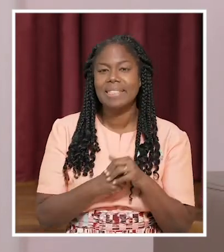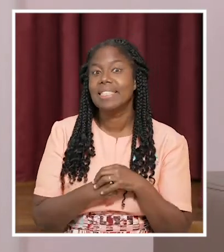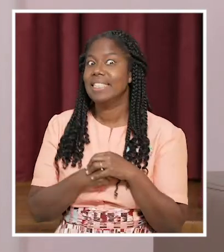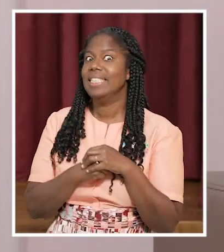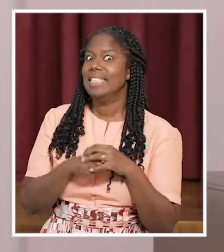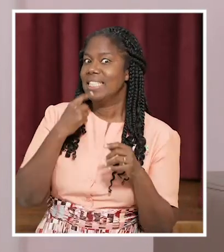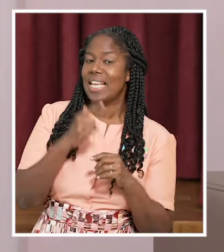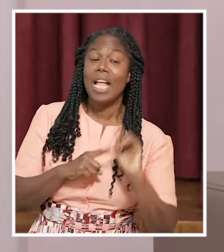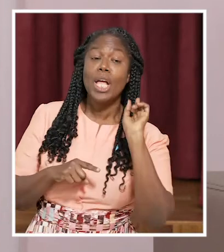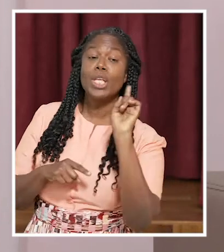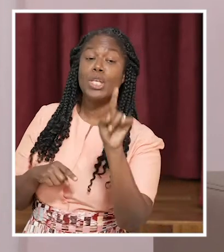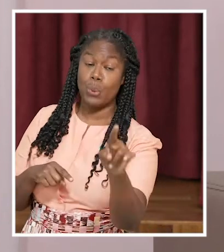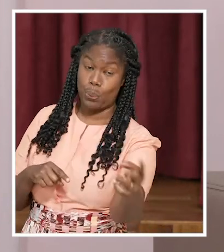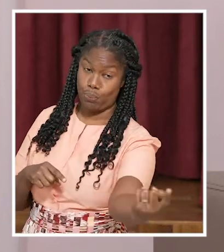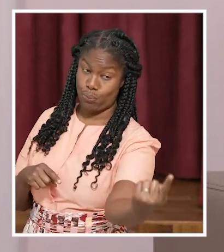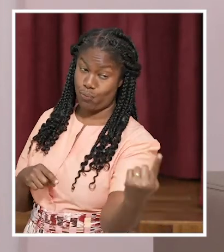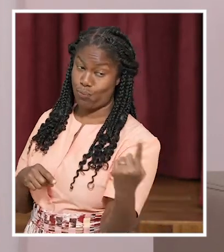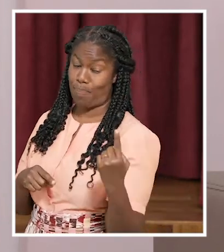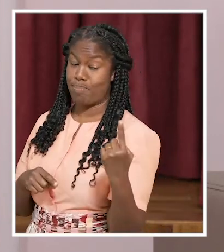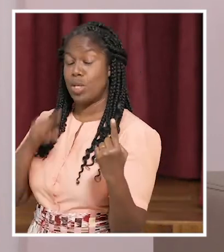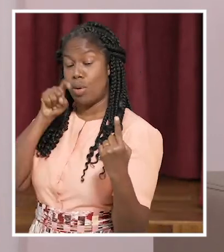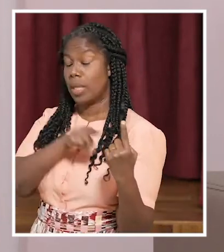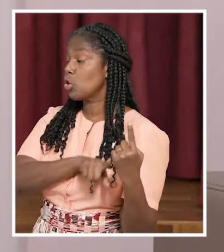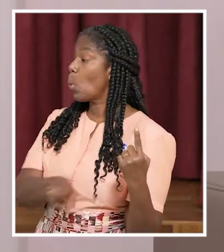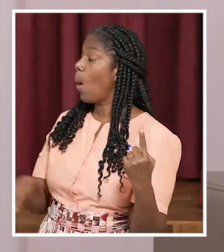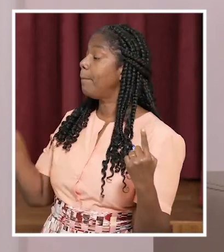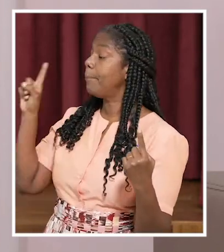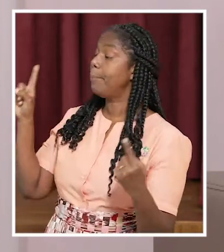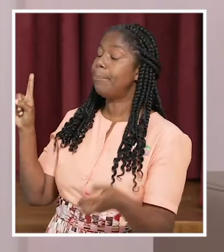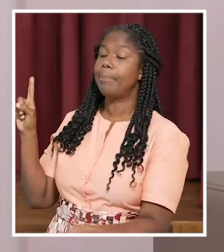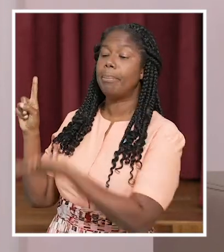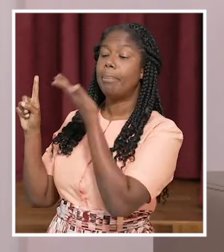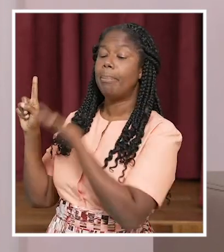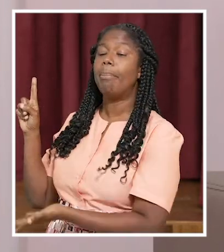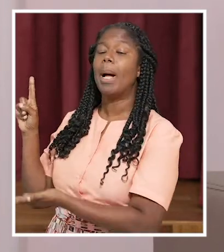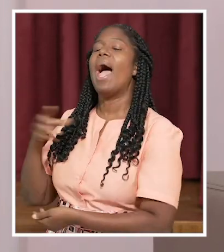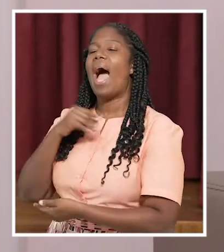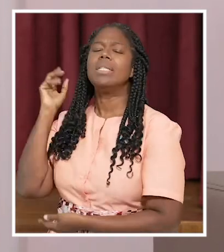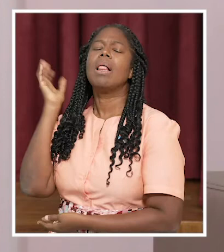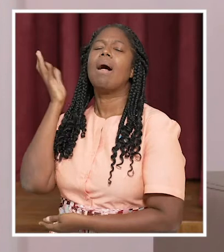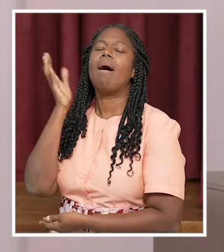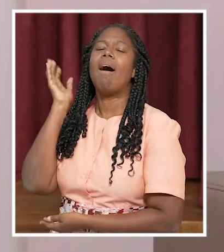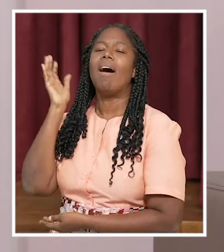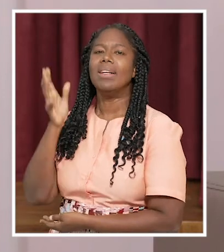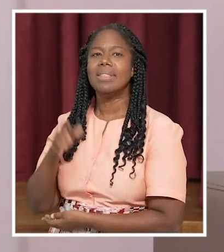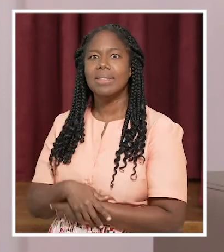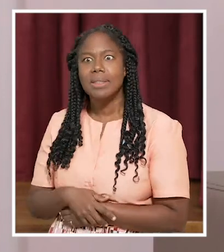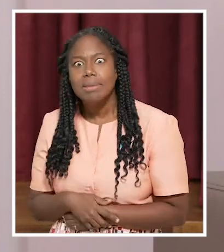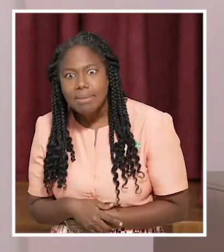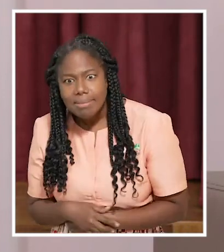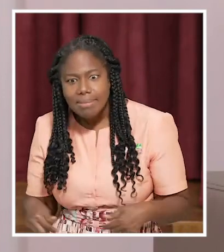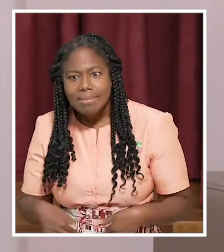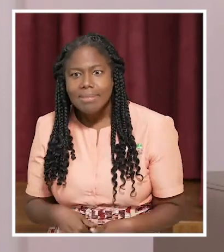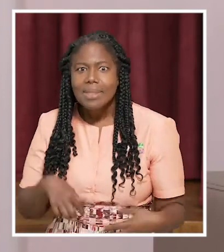and you have to stand in front of a crowd and you've never done that before, and you stand up and your heart starts racing and your knees start shaking and your stomach starts to